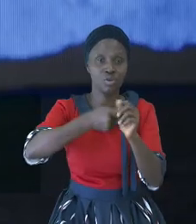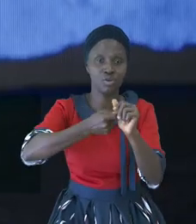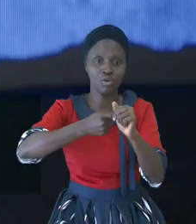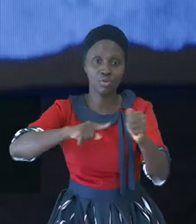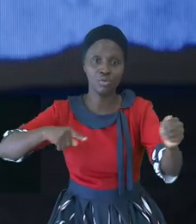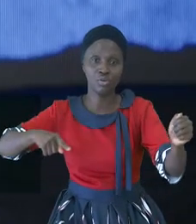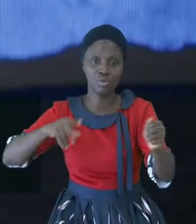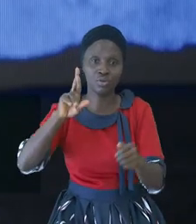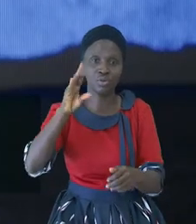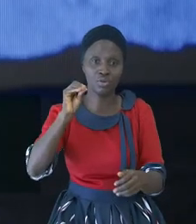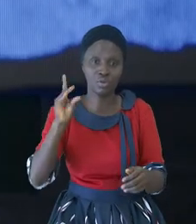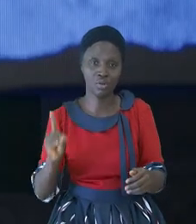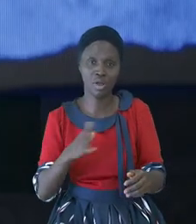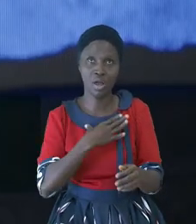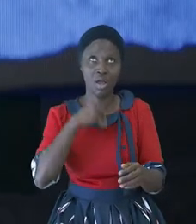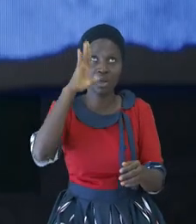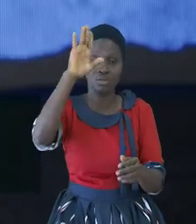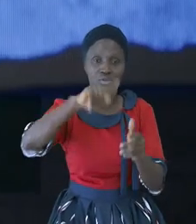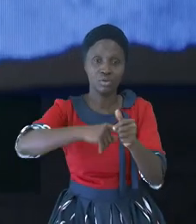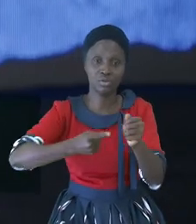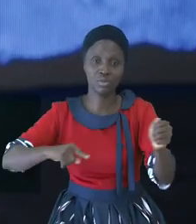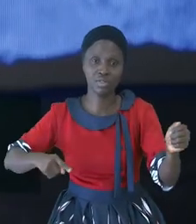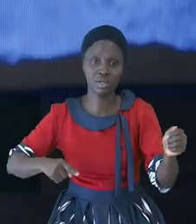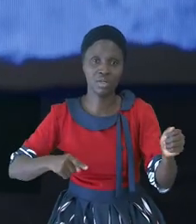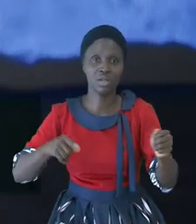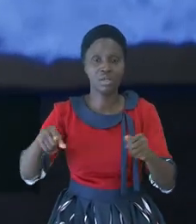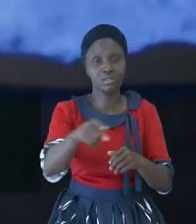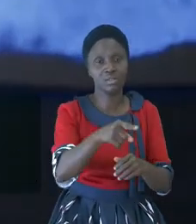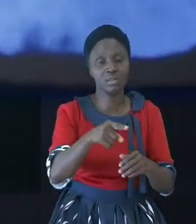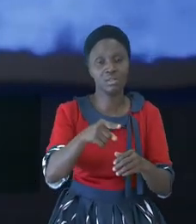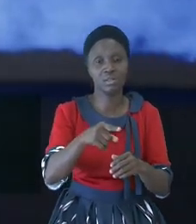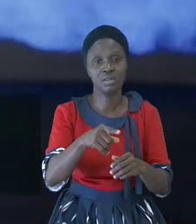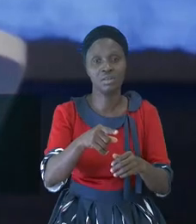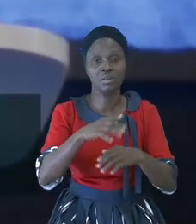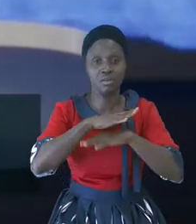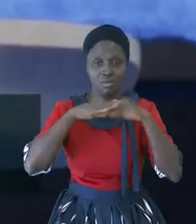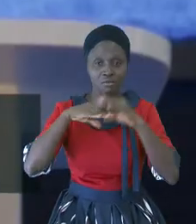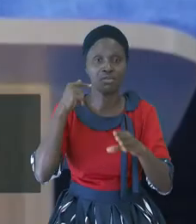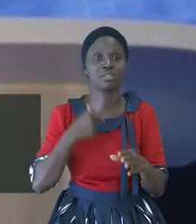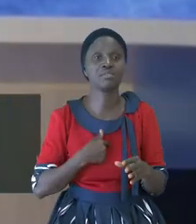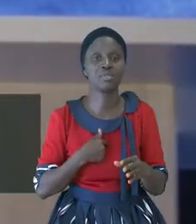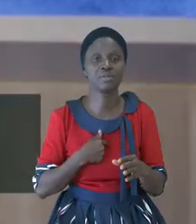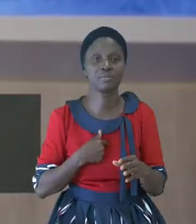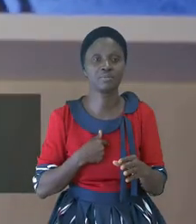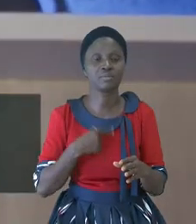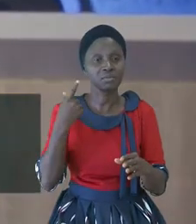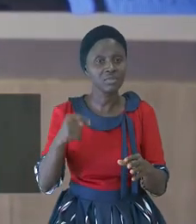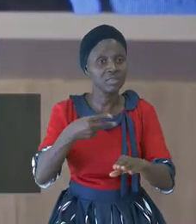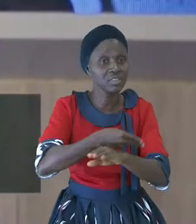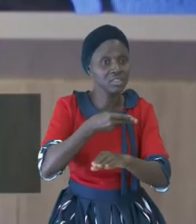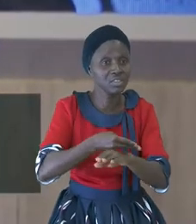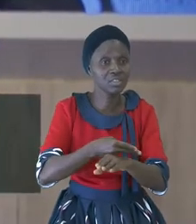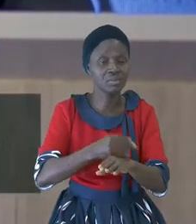rod and thy staff, they comfort me. When I see the sheep is saying, when I see